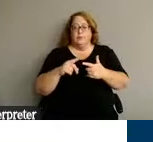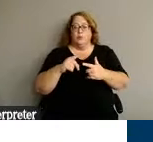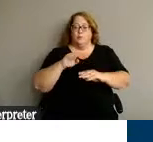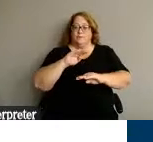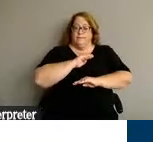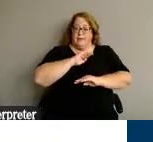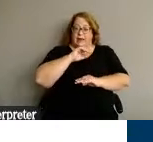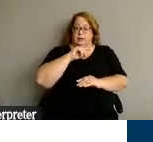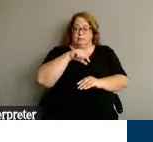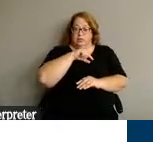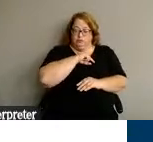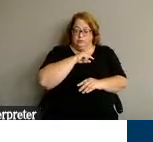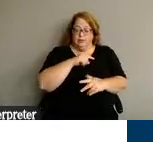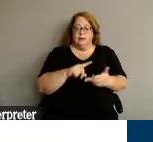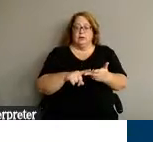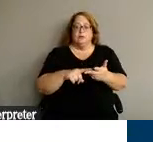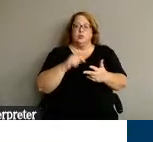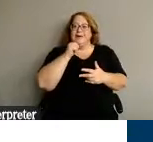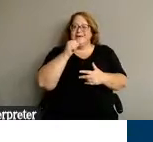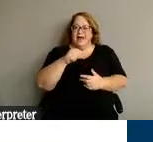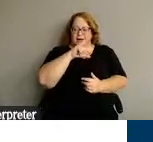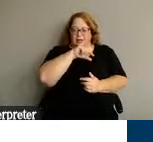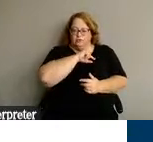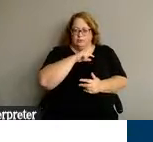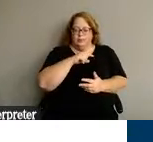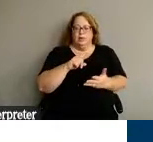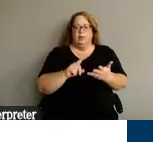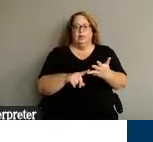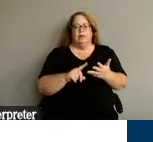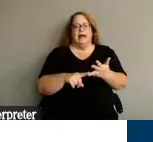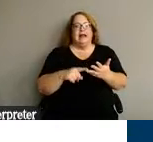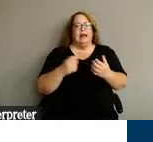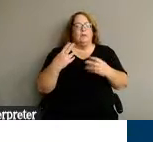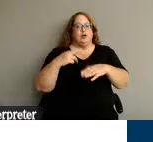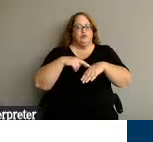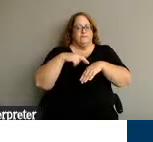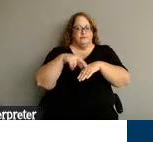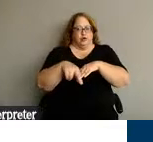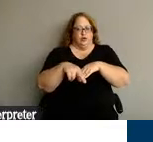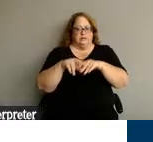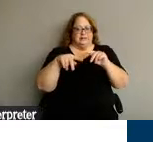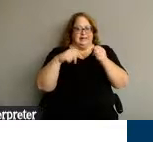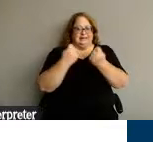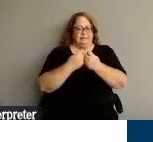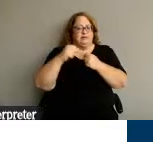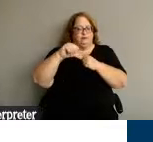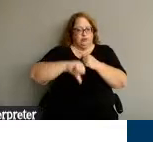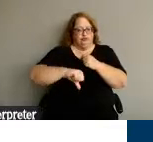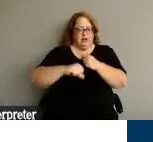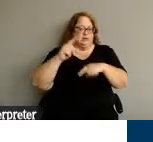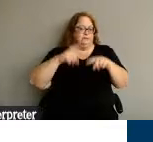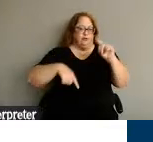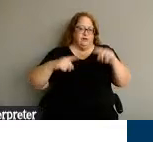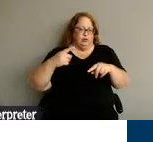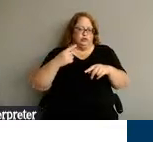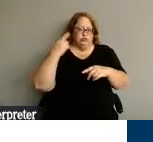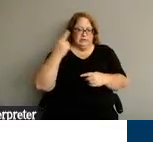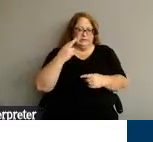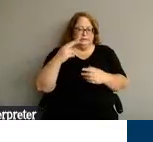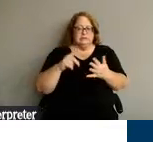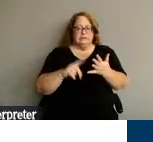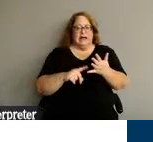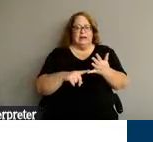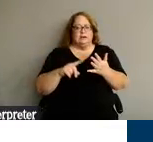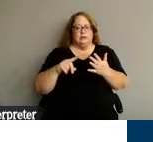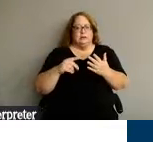eligibility, the number of students who are not eligible, and the number of referrals that the teams have rejected for various reasons, as well as the